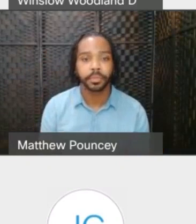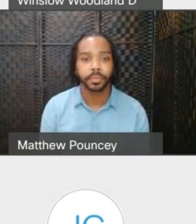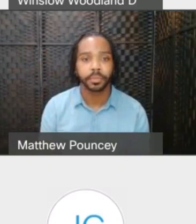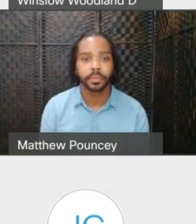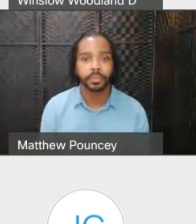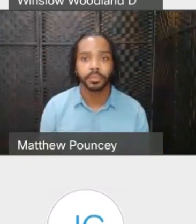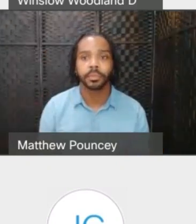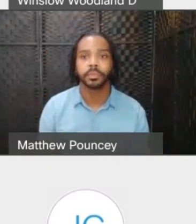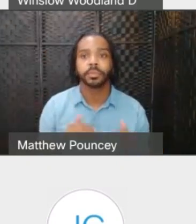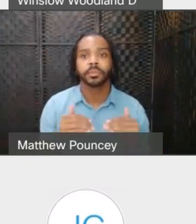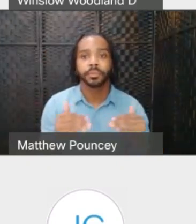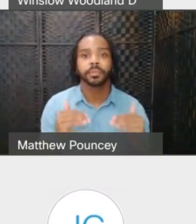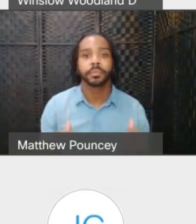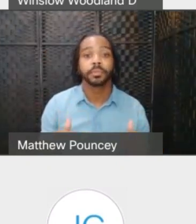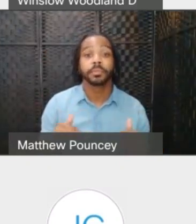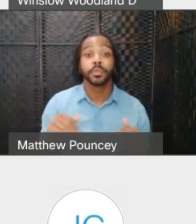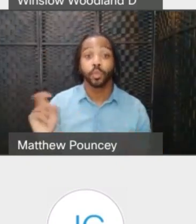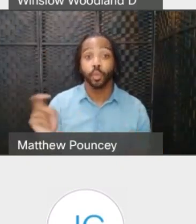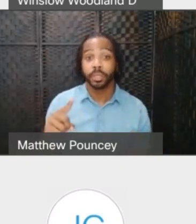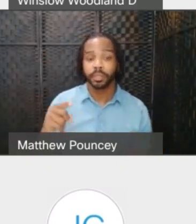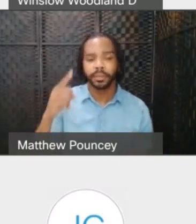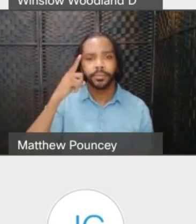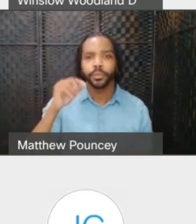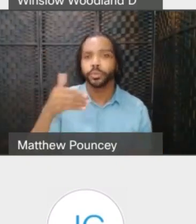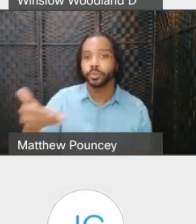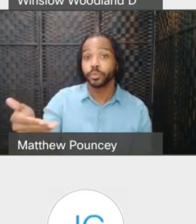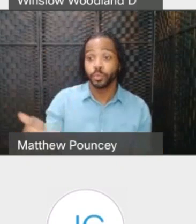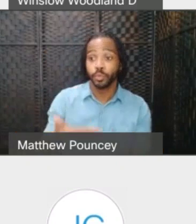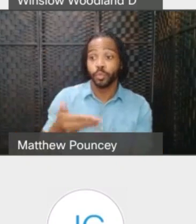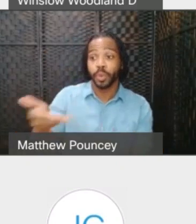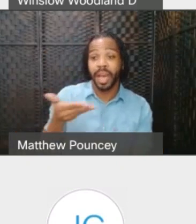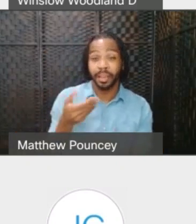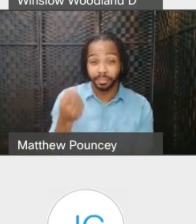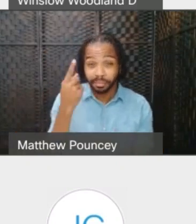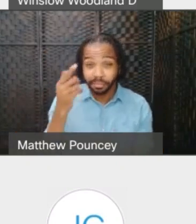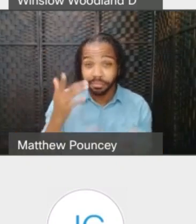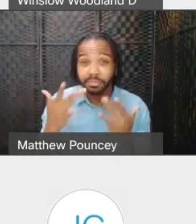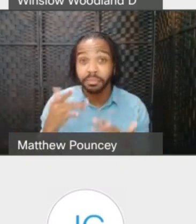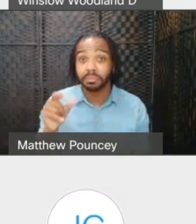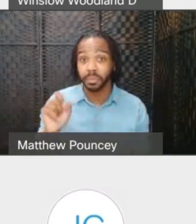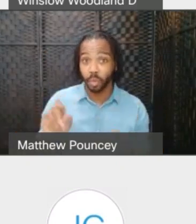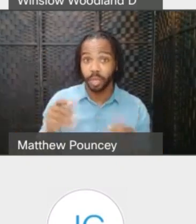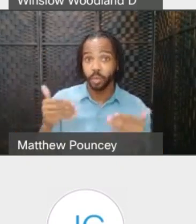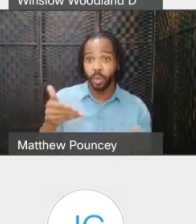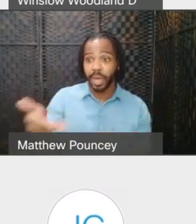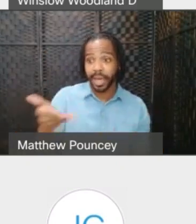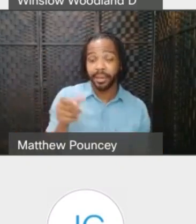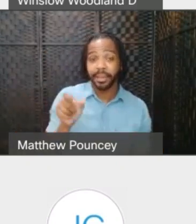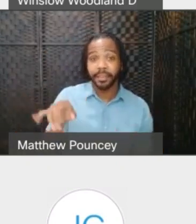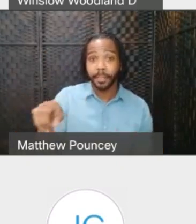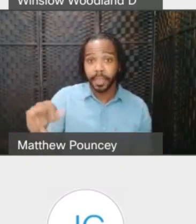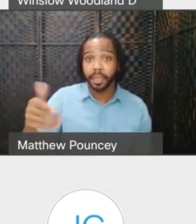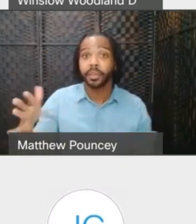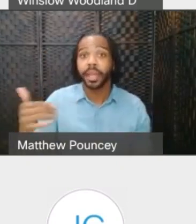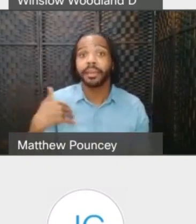So for new hires, keeping in mind there's still a shortage, is it okay to hire if they receive a first dose and